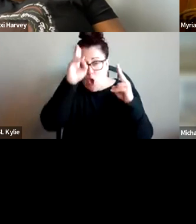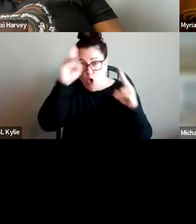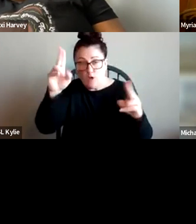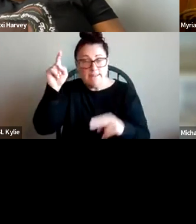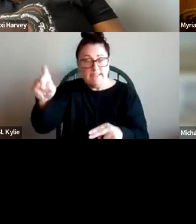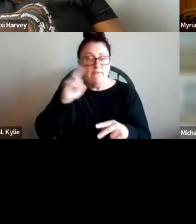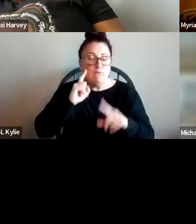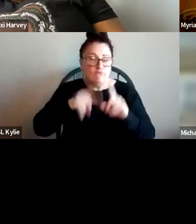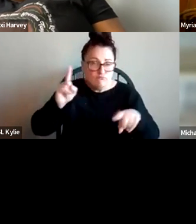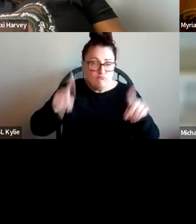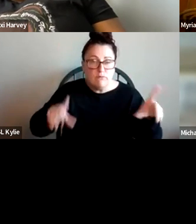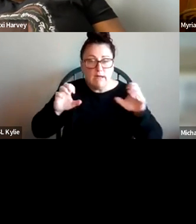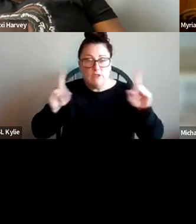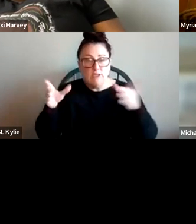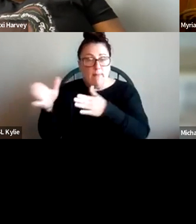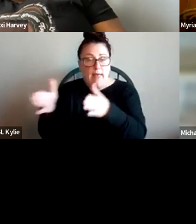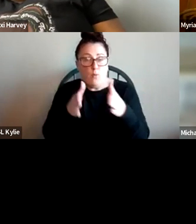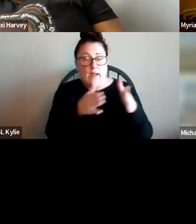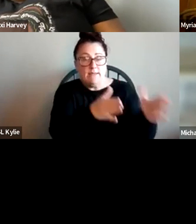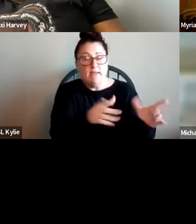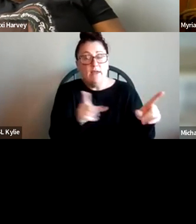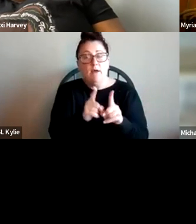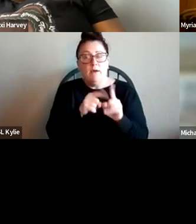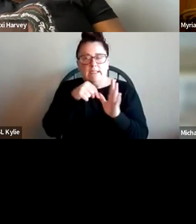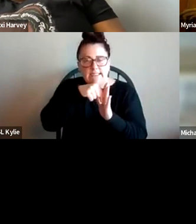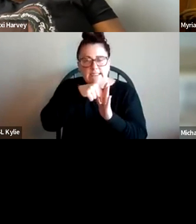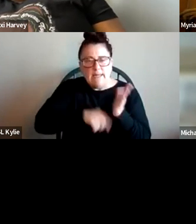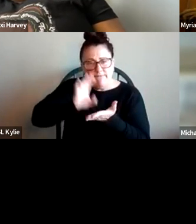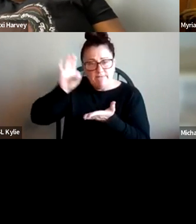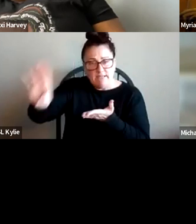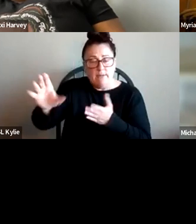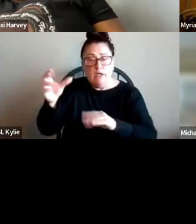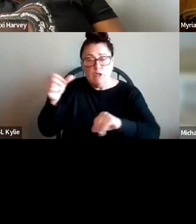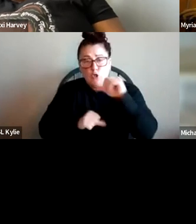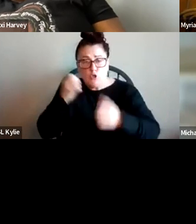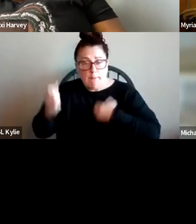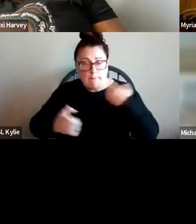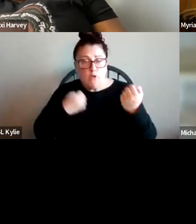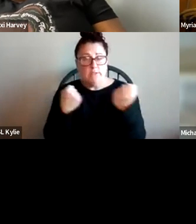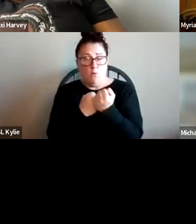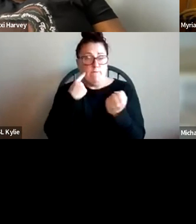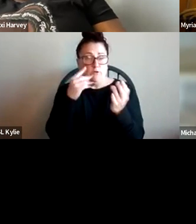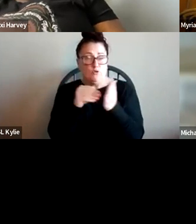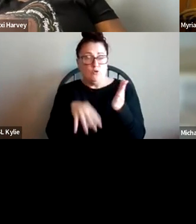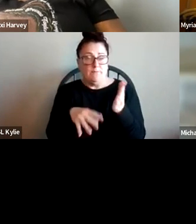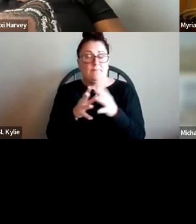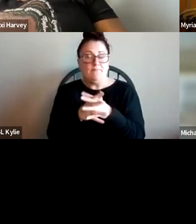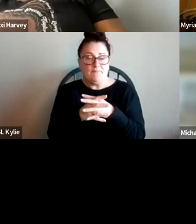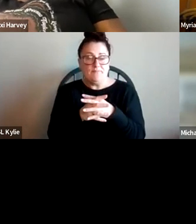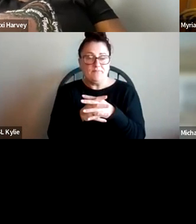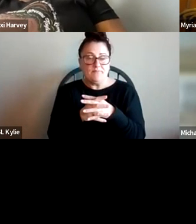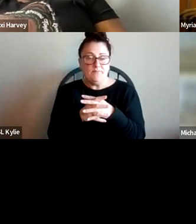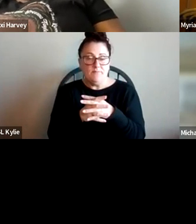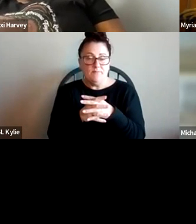for different education pathways, but makes a deep investment in social emotional support for our students so they can